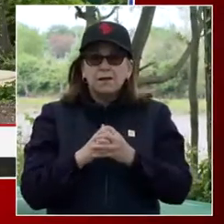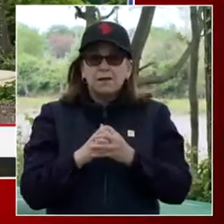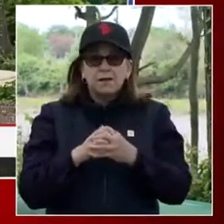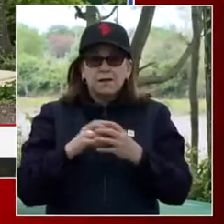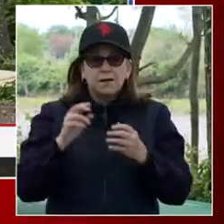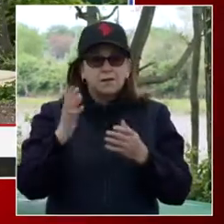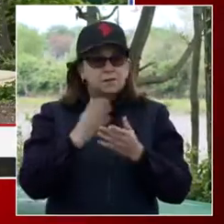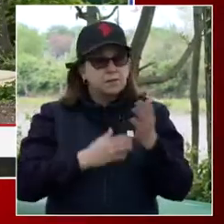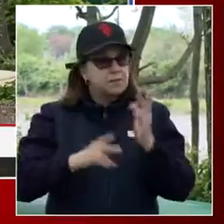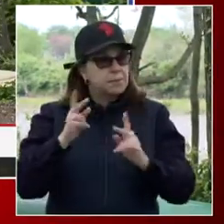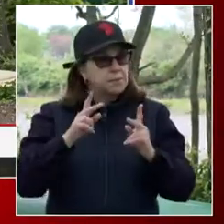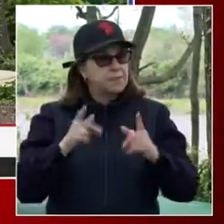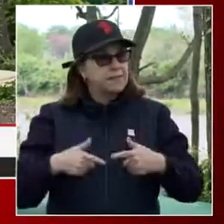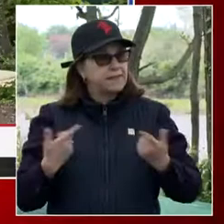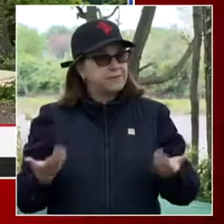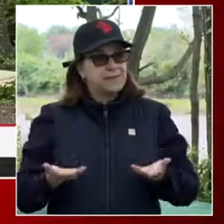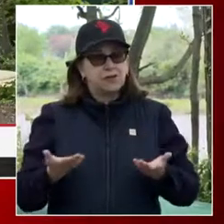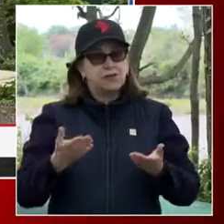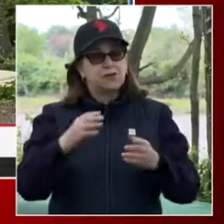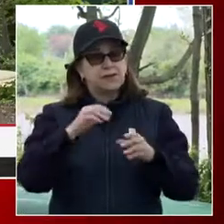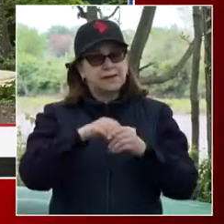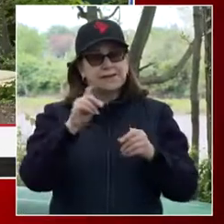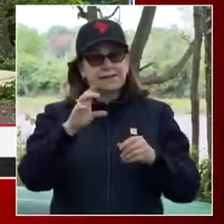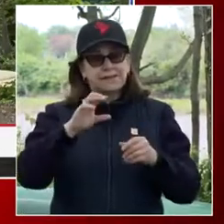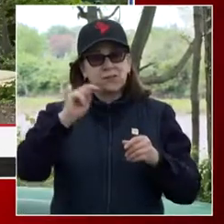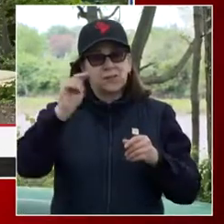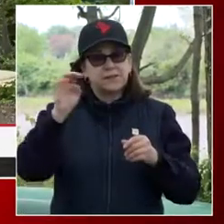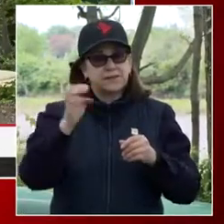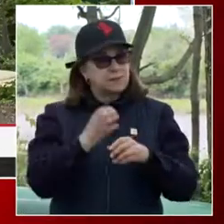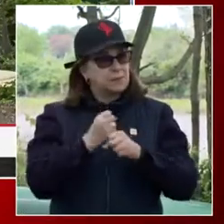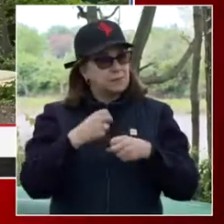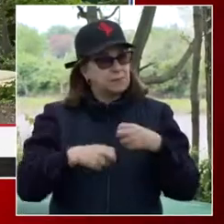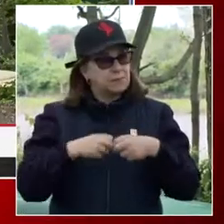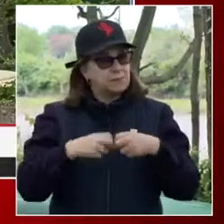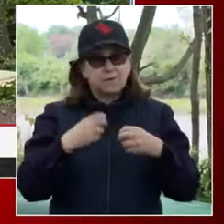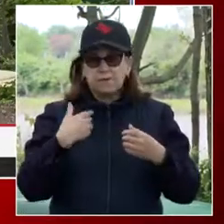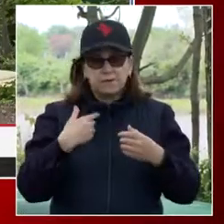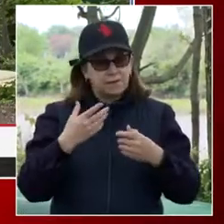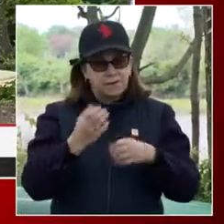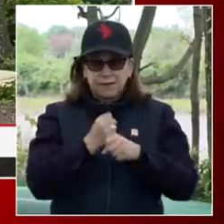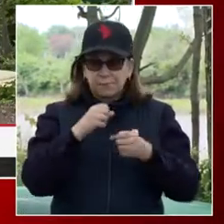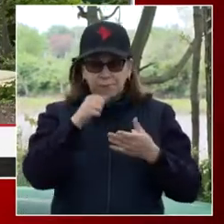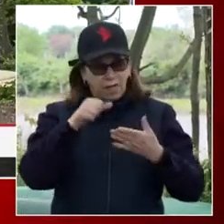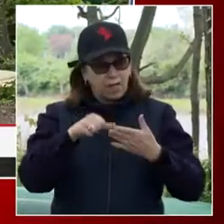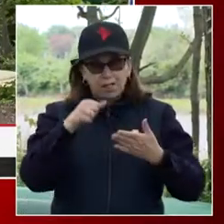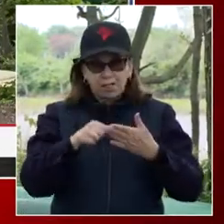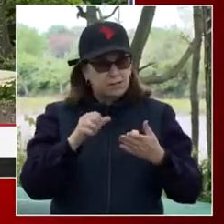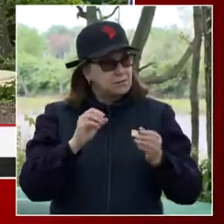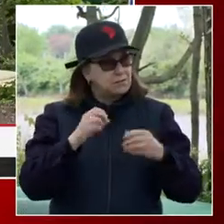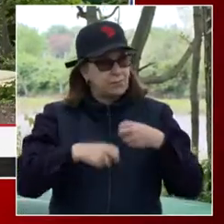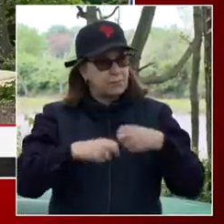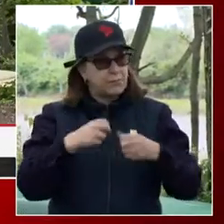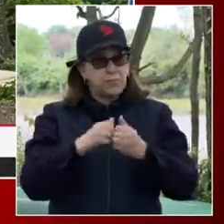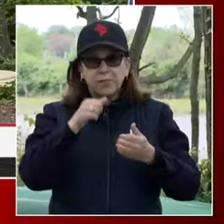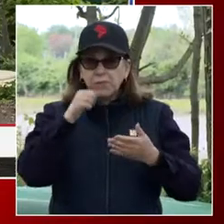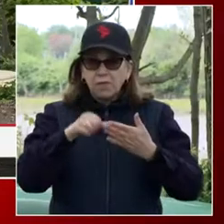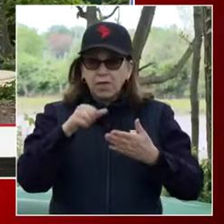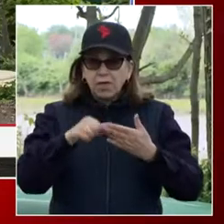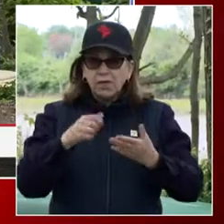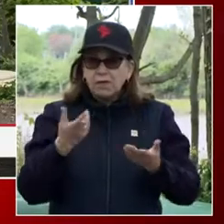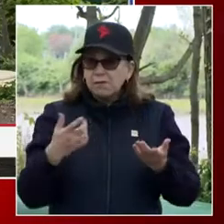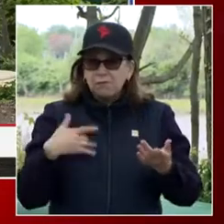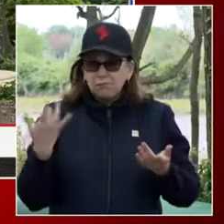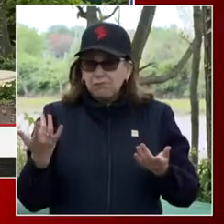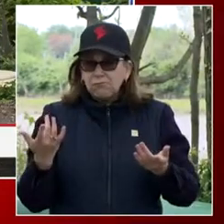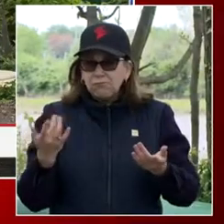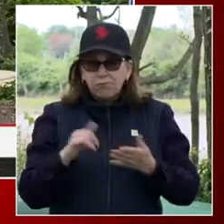in some cases. And we've been covering this a lot. What can you say in terms